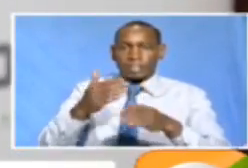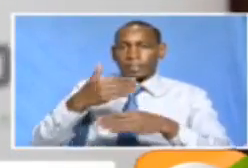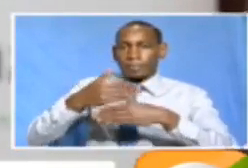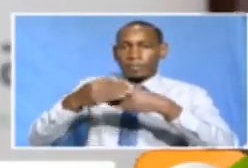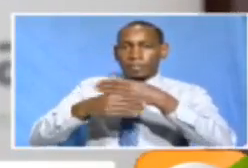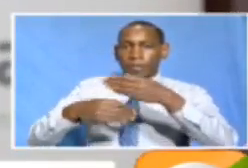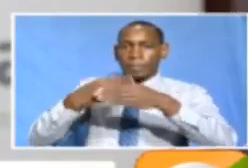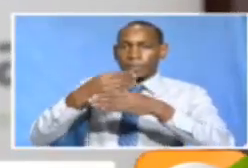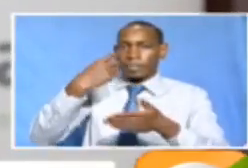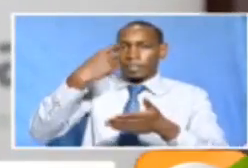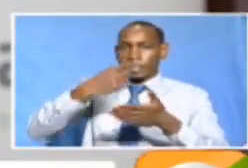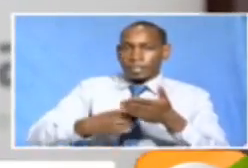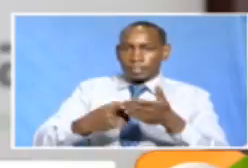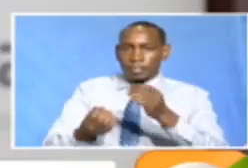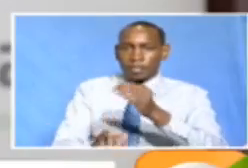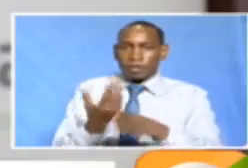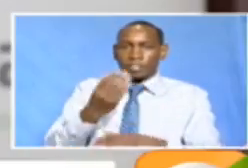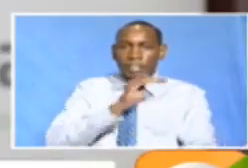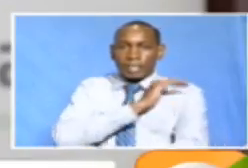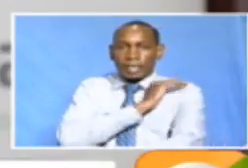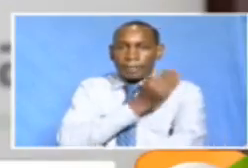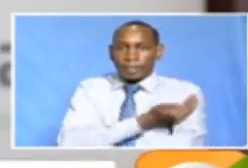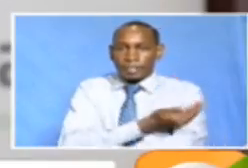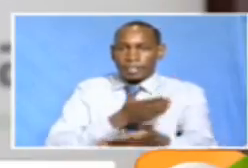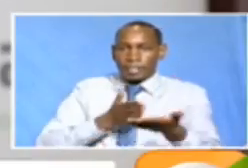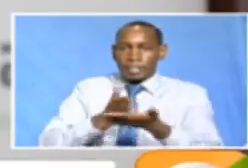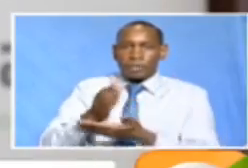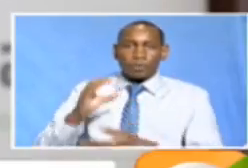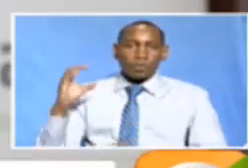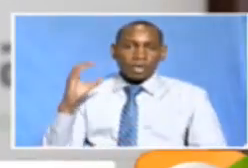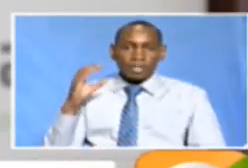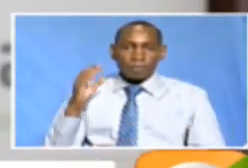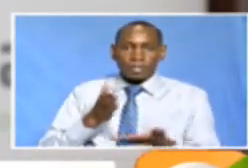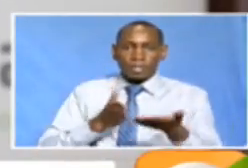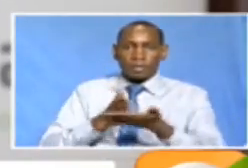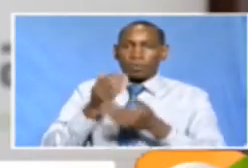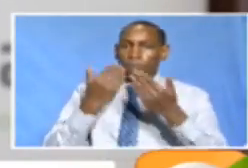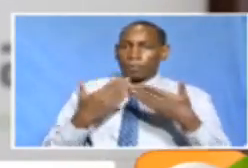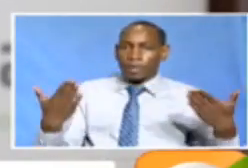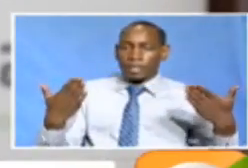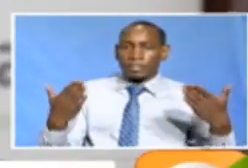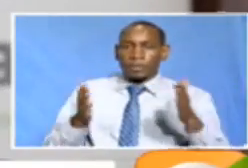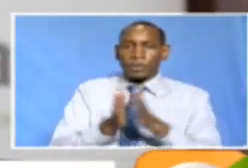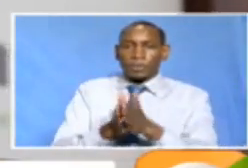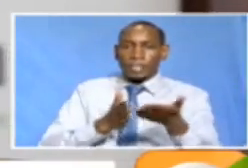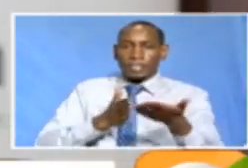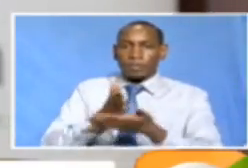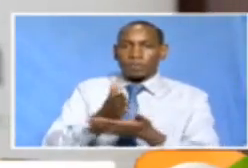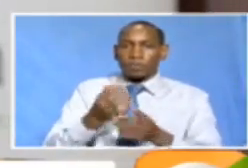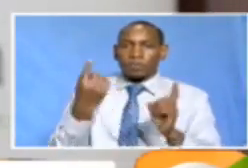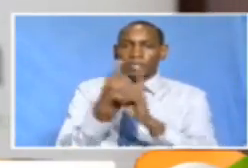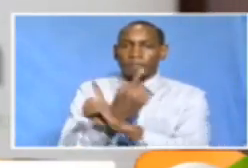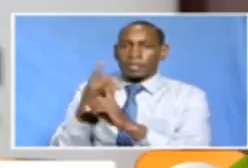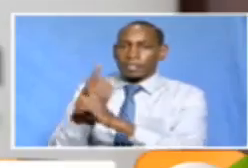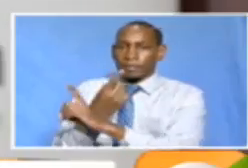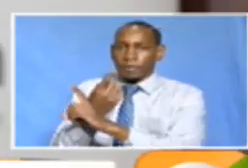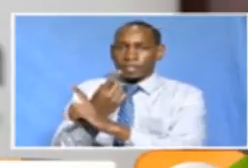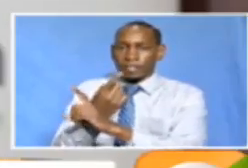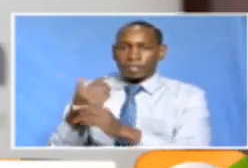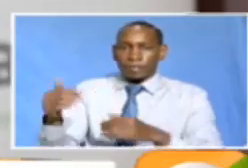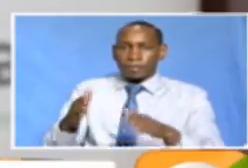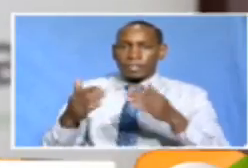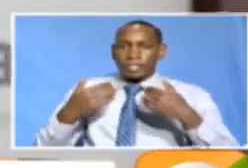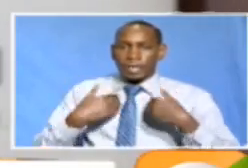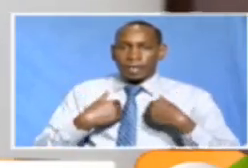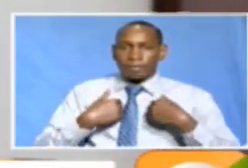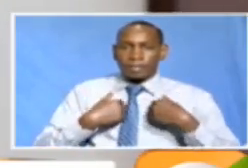our revenue generating capacity through customers, through products, and through the various solutions we have for the